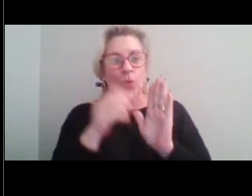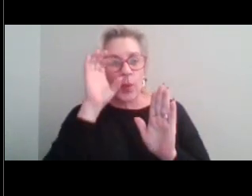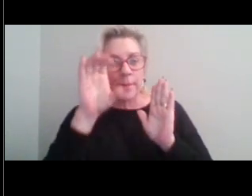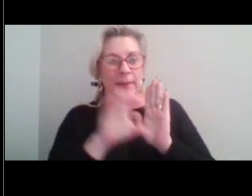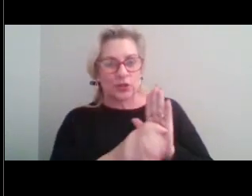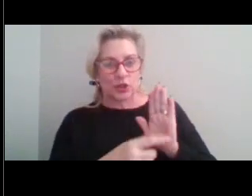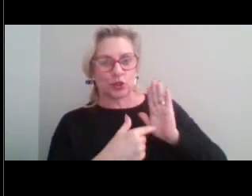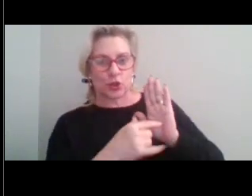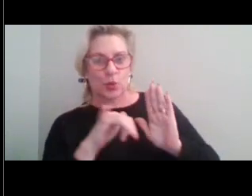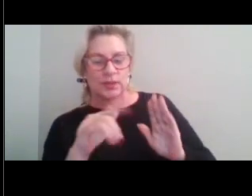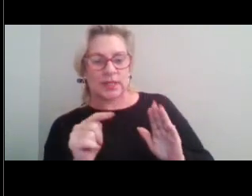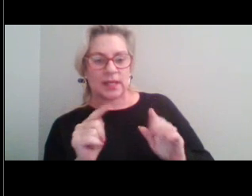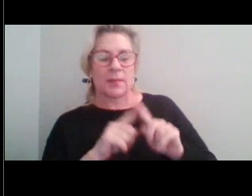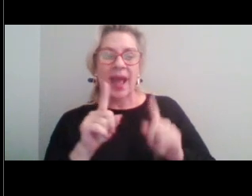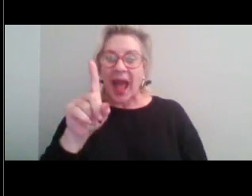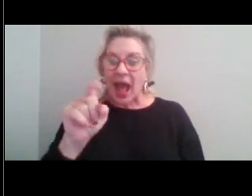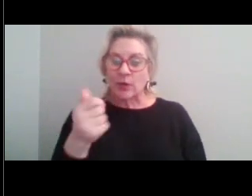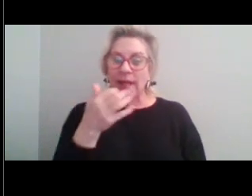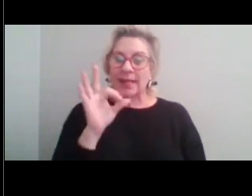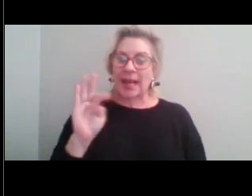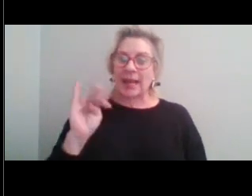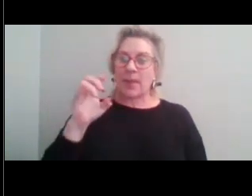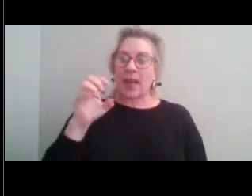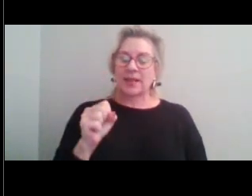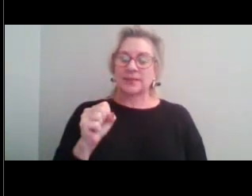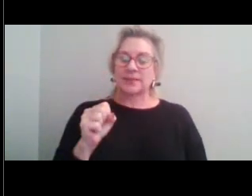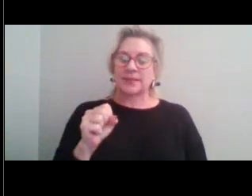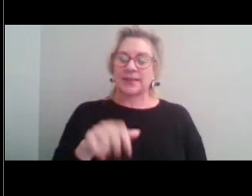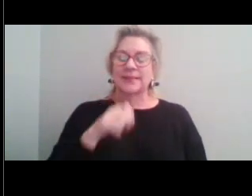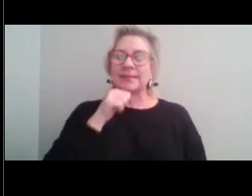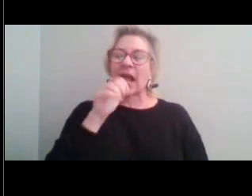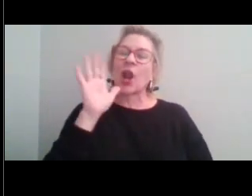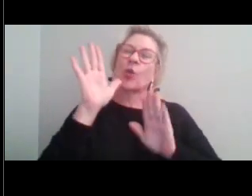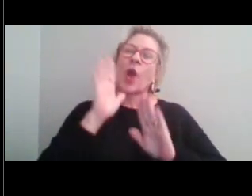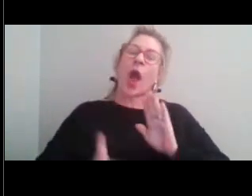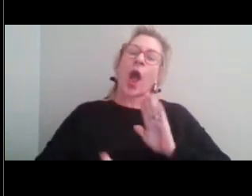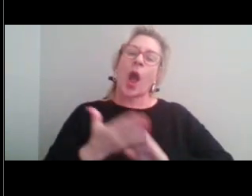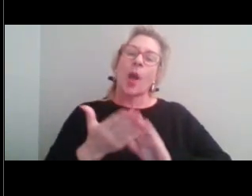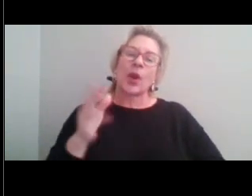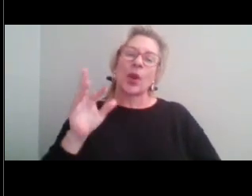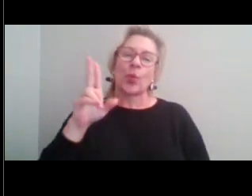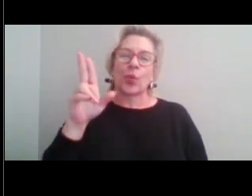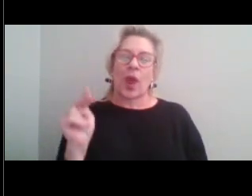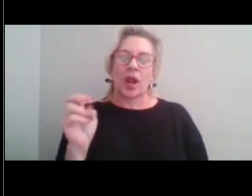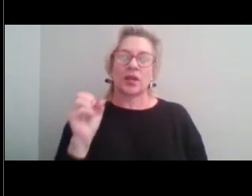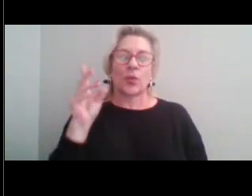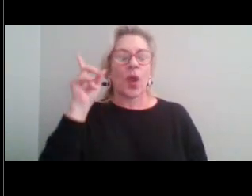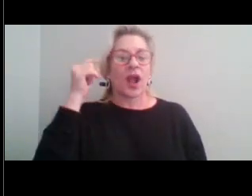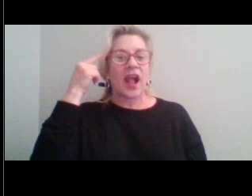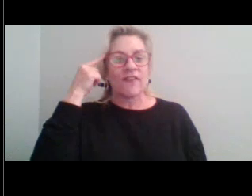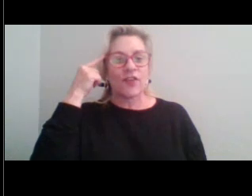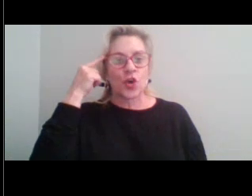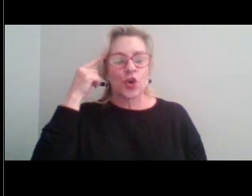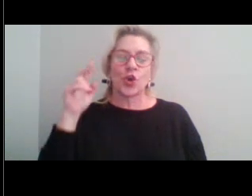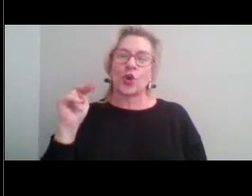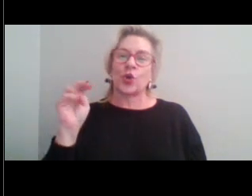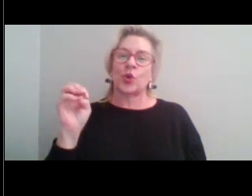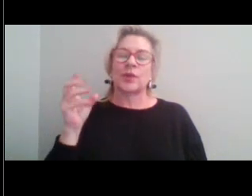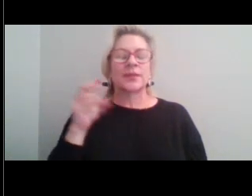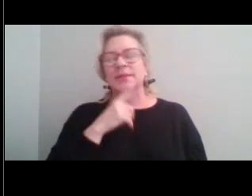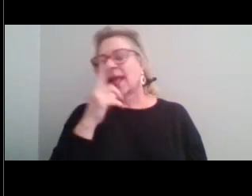this. The 119 miles is not a great operating run. And so Governor Newsom has asked us to expand this project